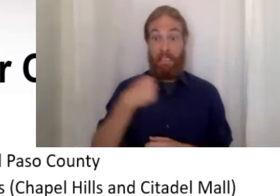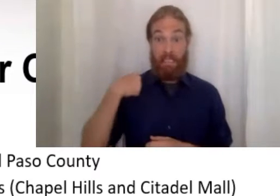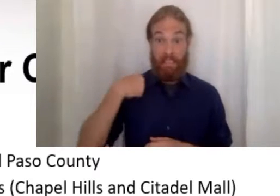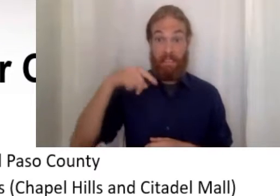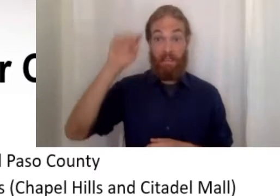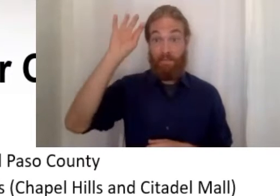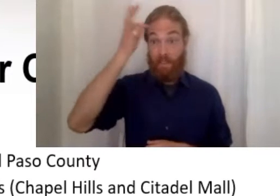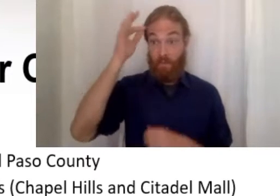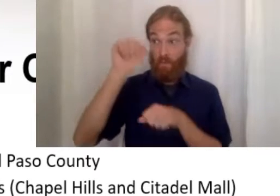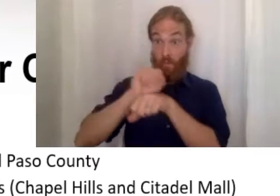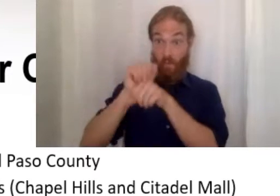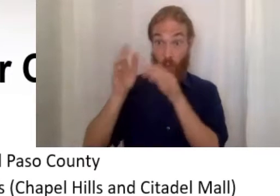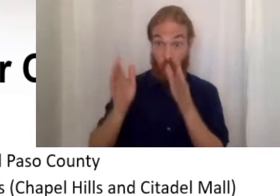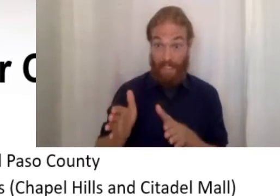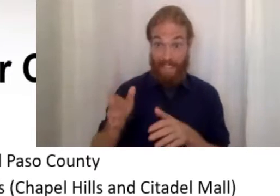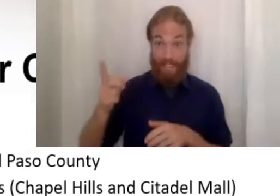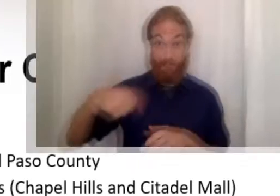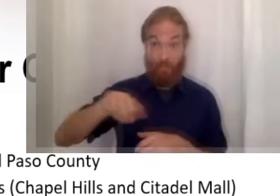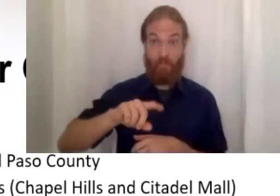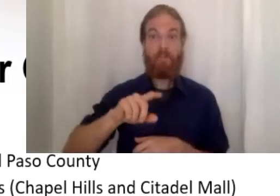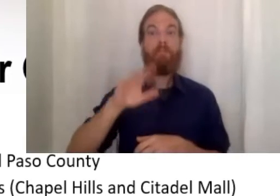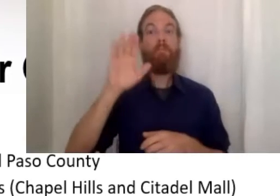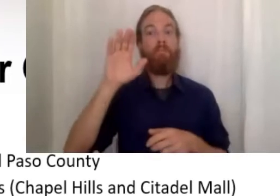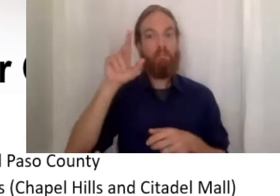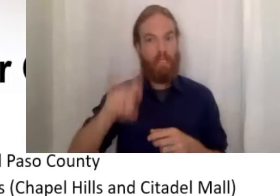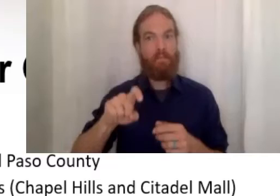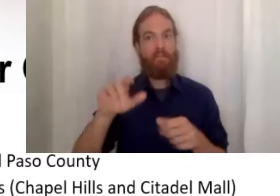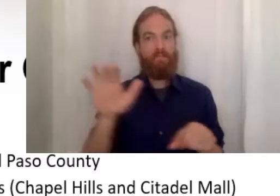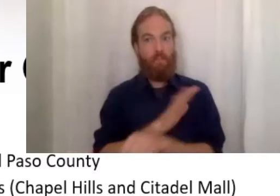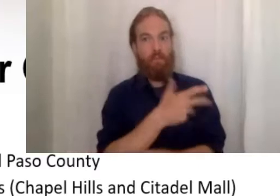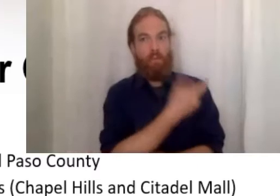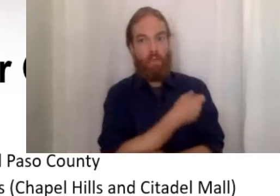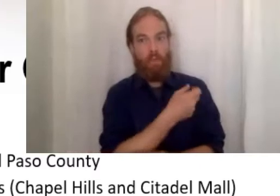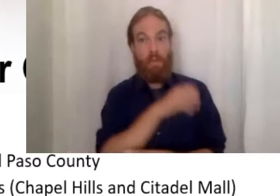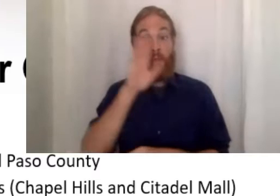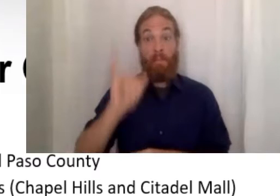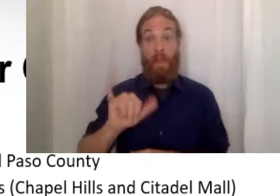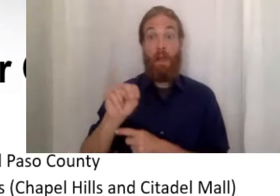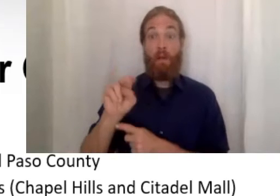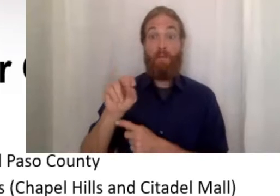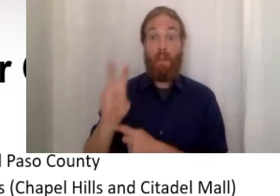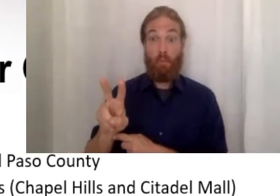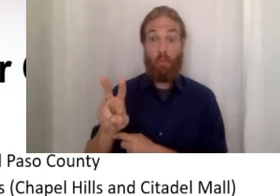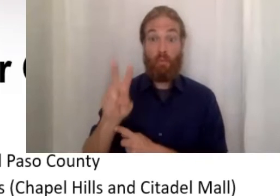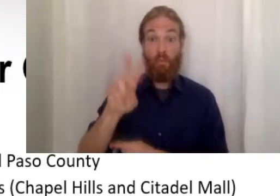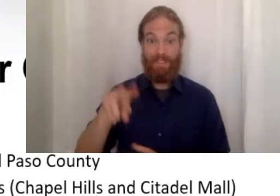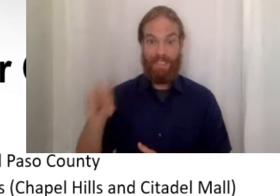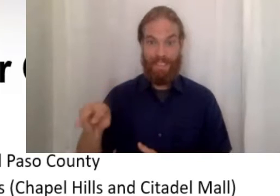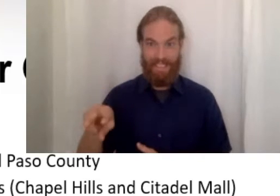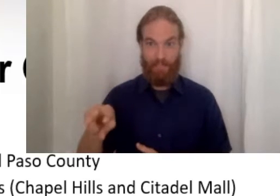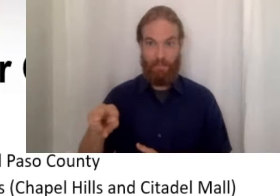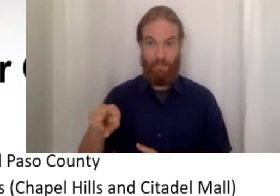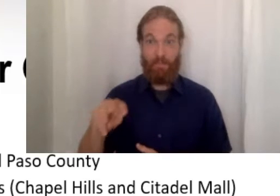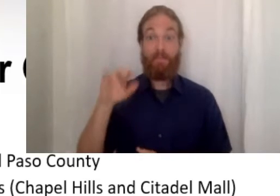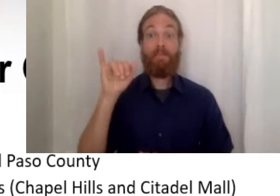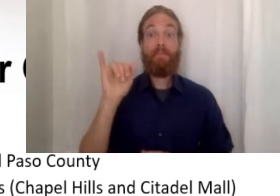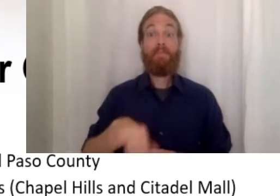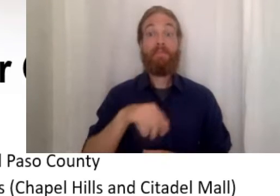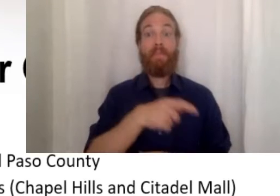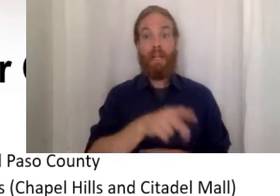22nd. And further guidance is anticipated on September 24th on any requirements